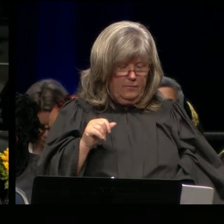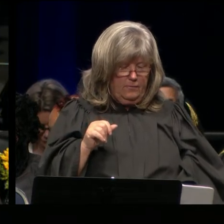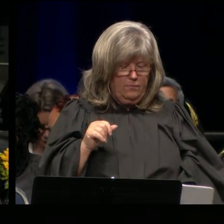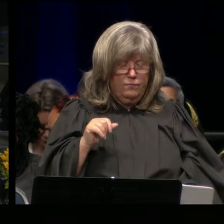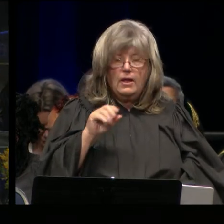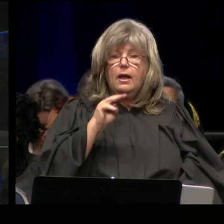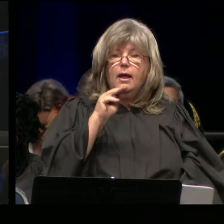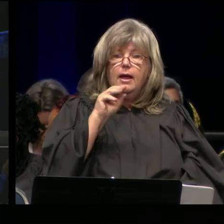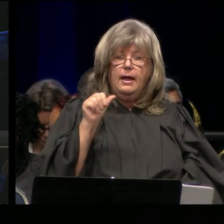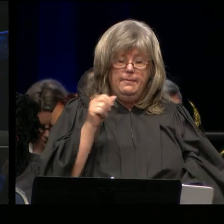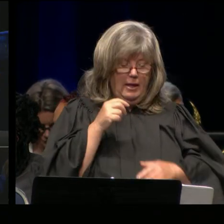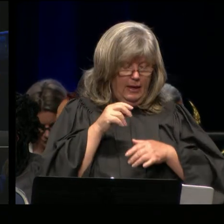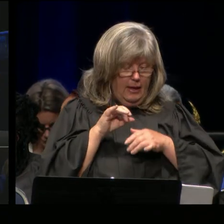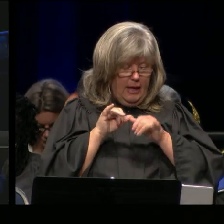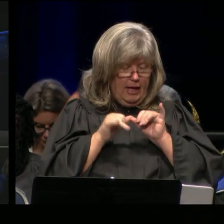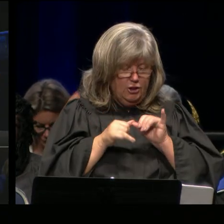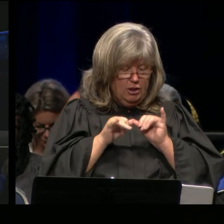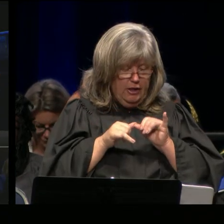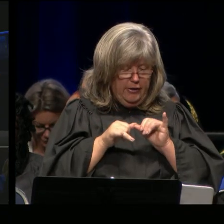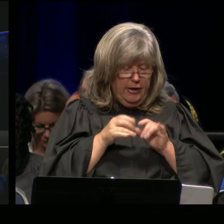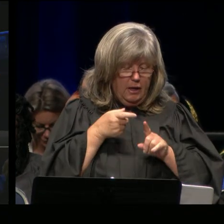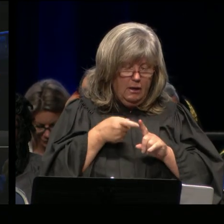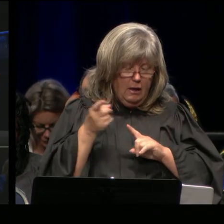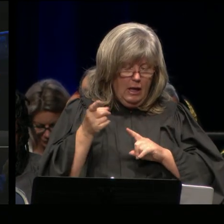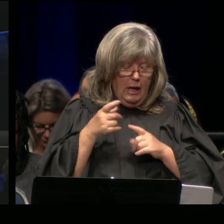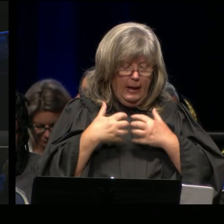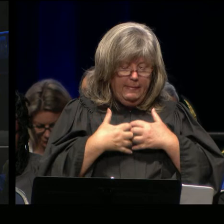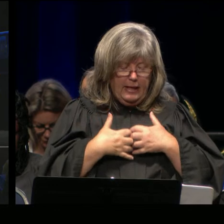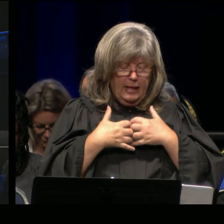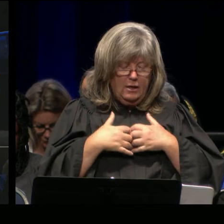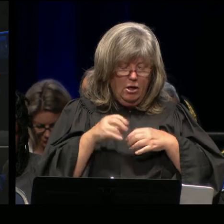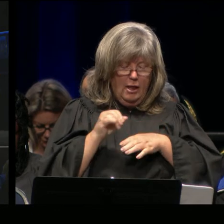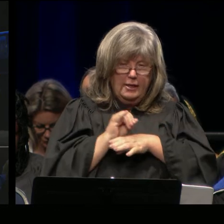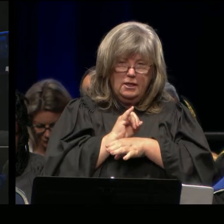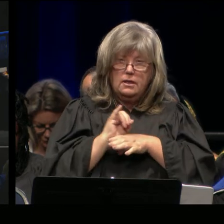Master of Engineering in Mechanical and Industrial Engineering.